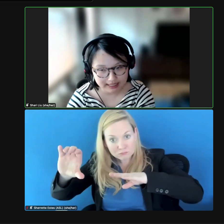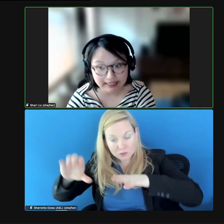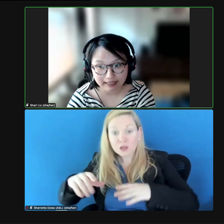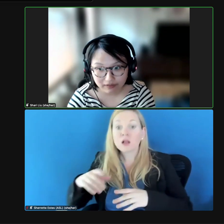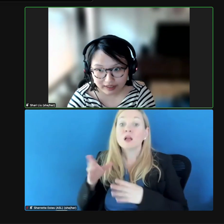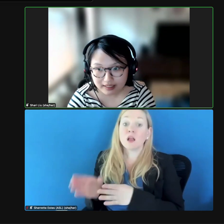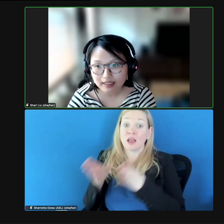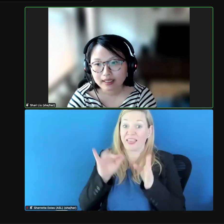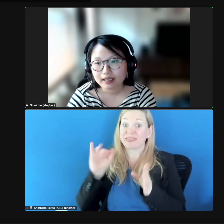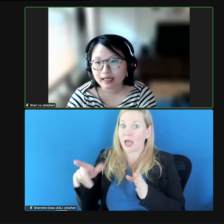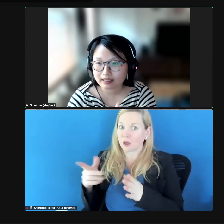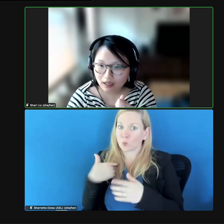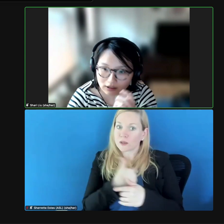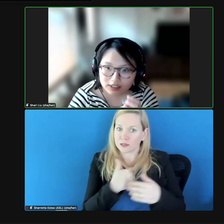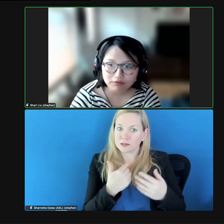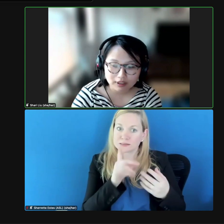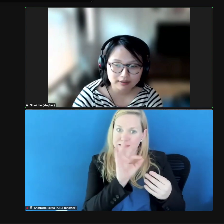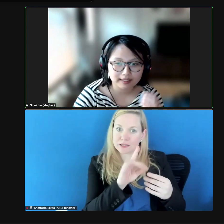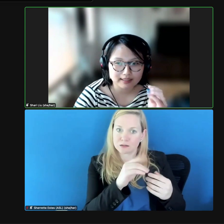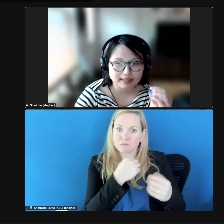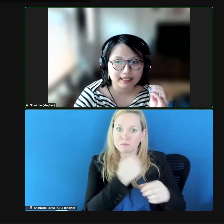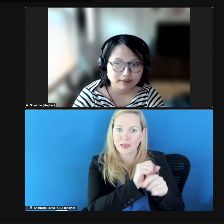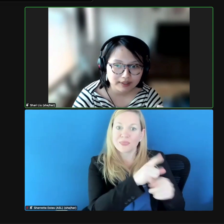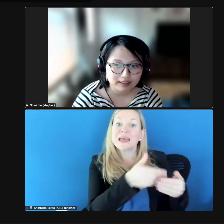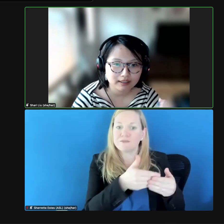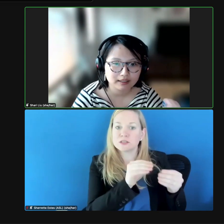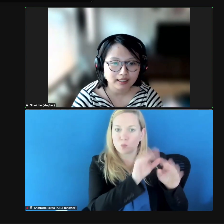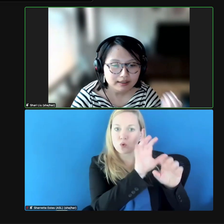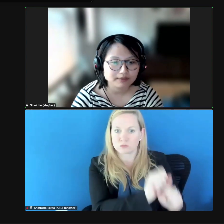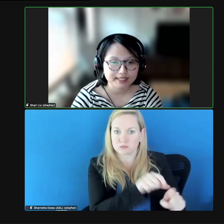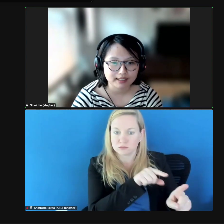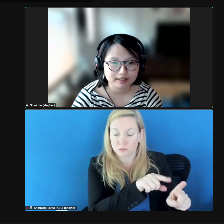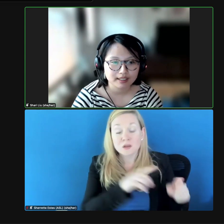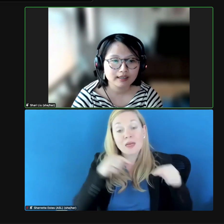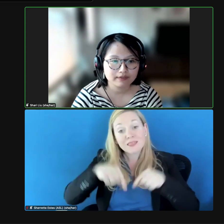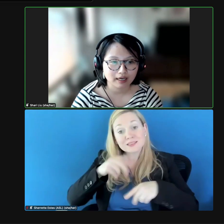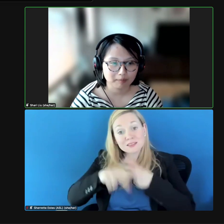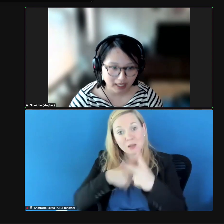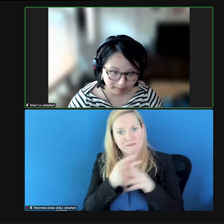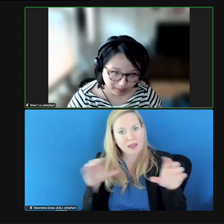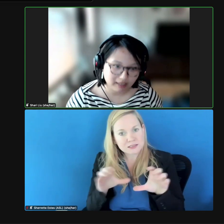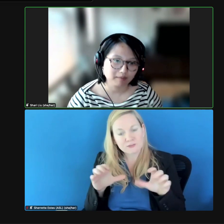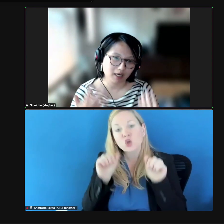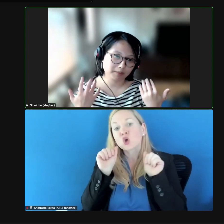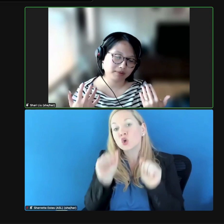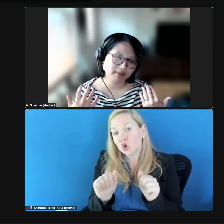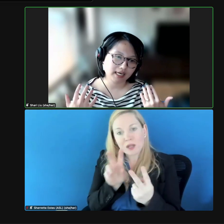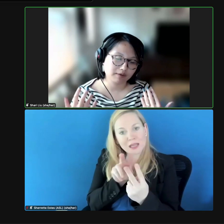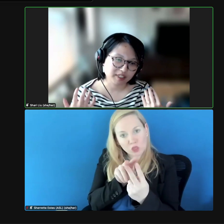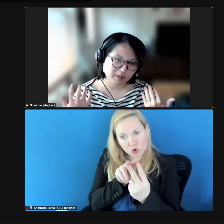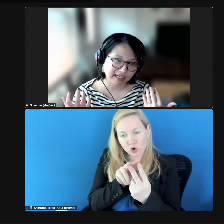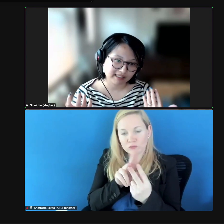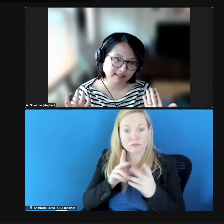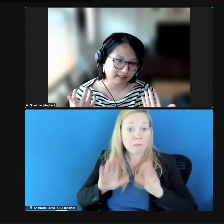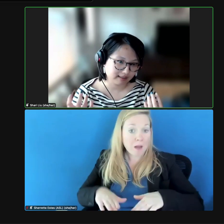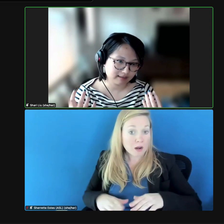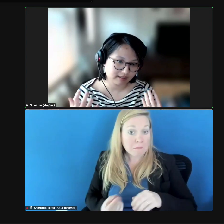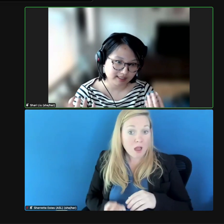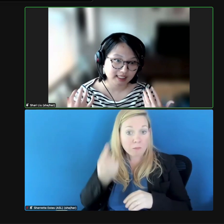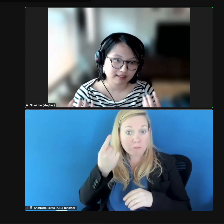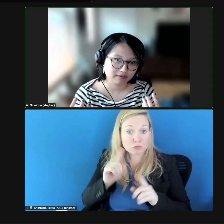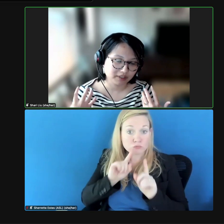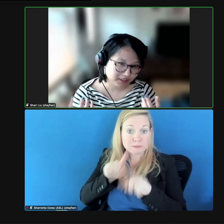we study infants. And also note that this activity could either result from a bottom-up response